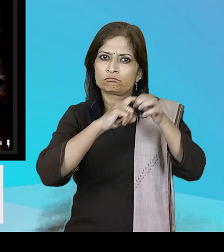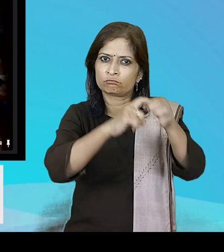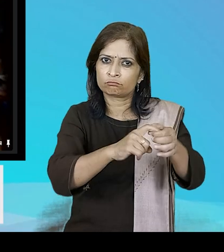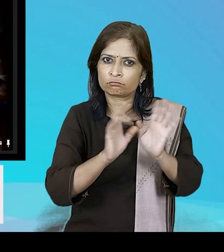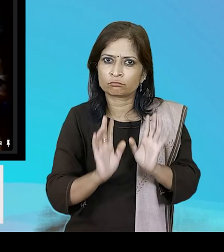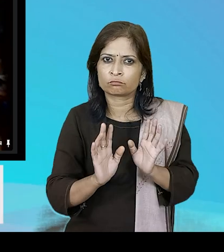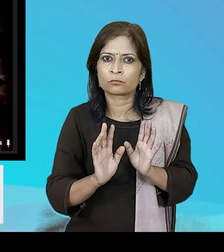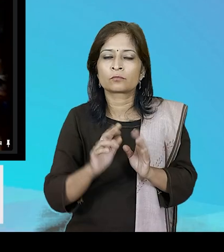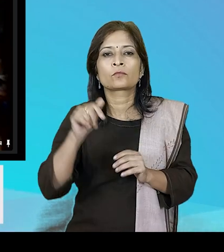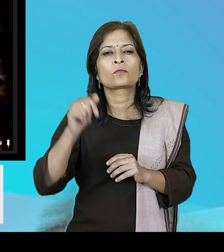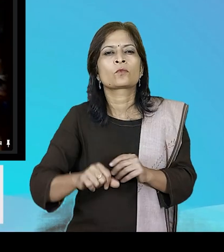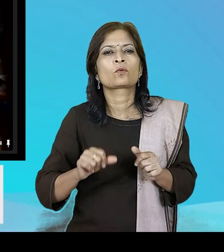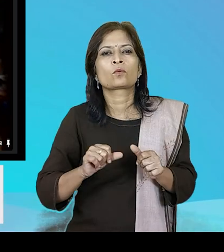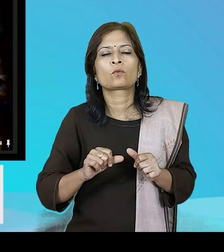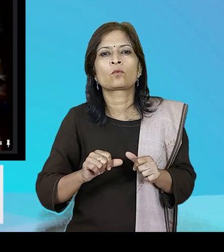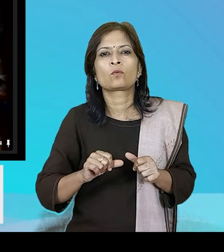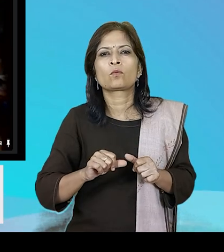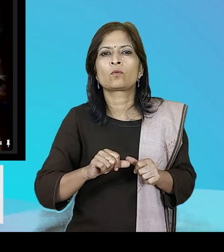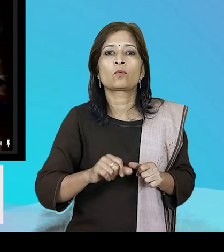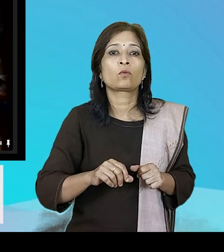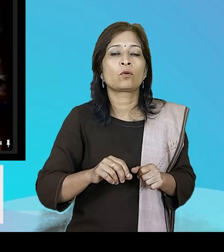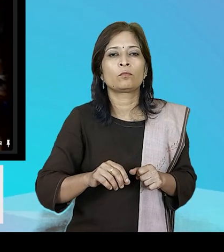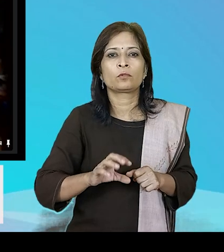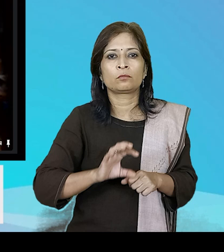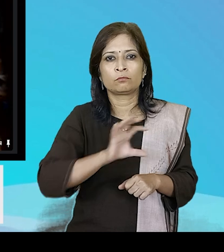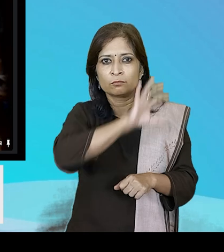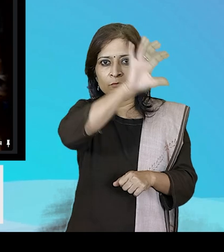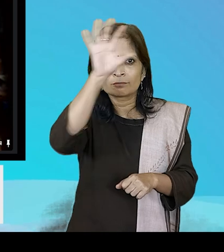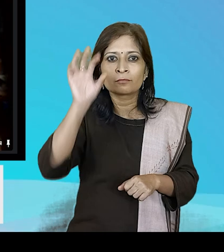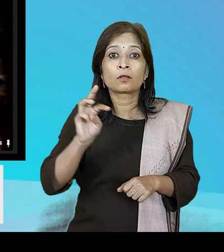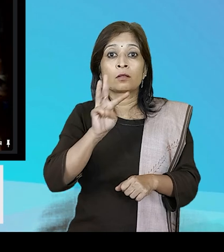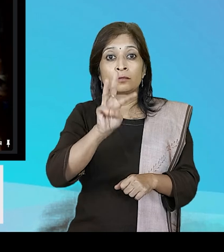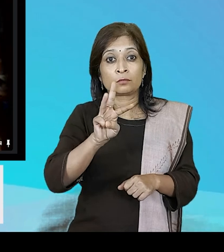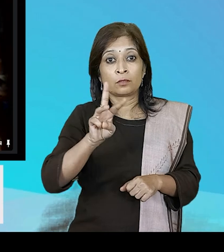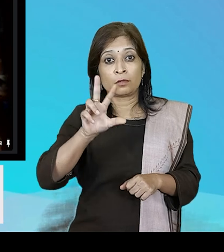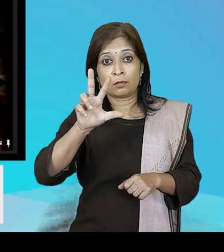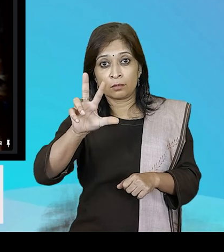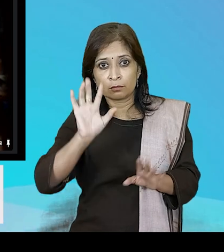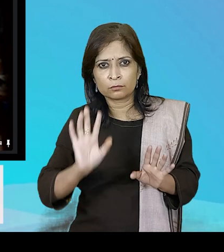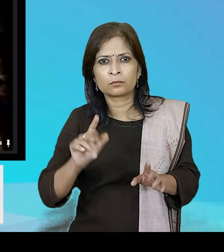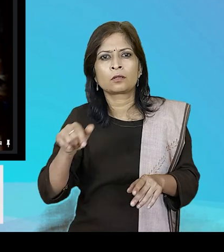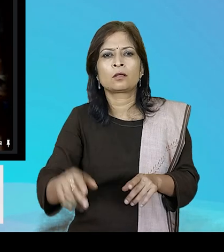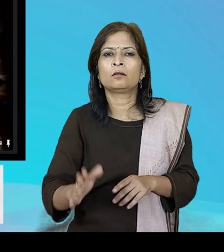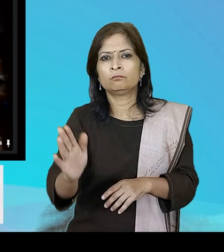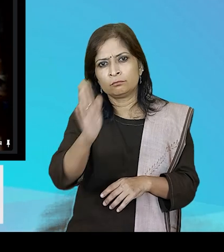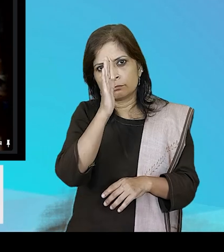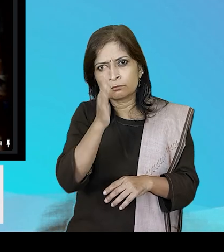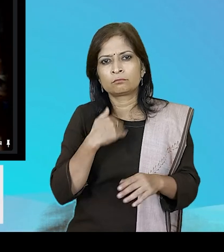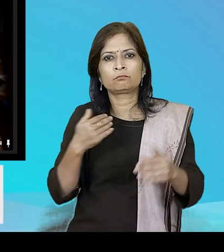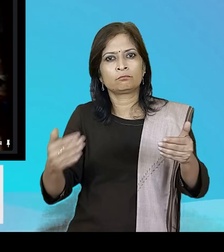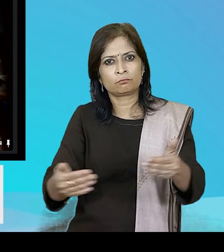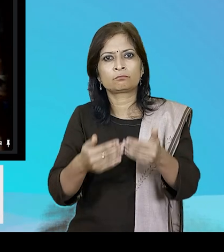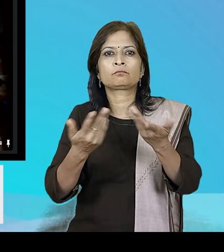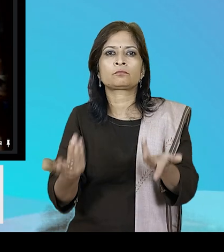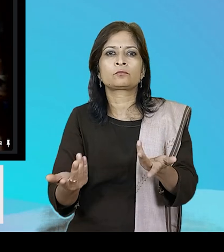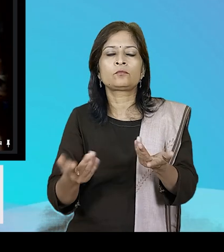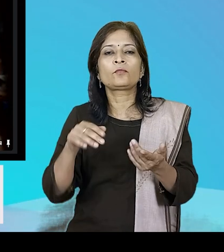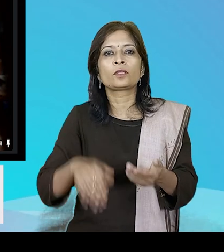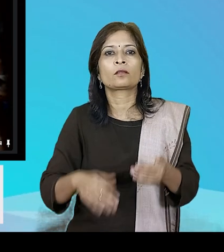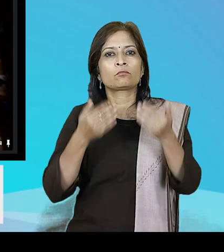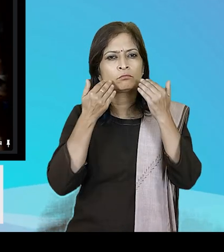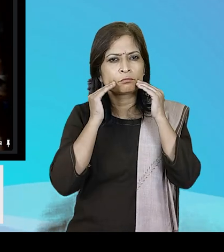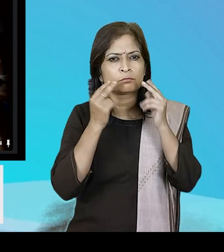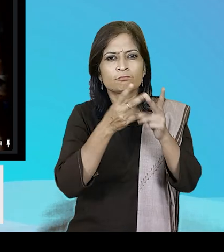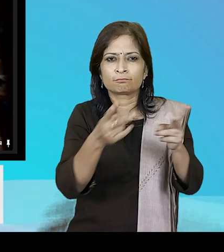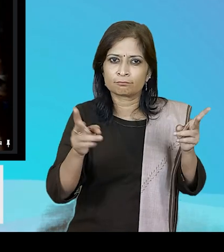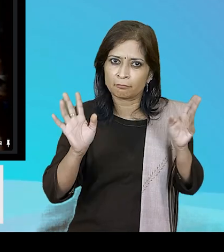questions. We exist in all the major, in 38 cities of India, so you can come ask us. We are